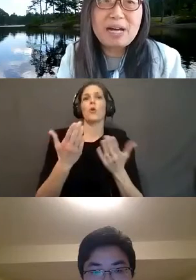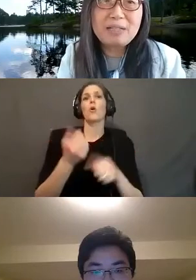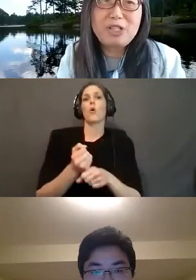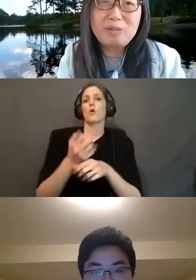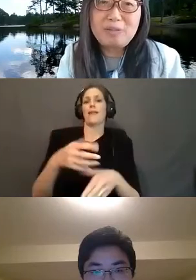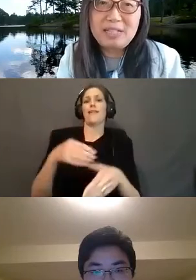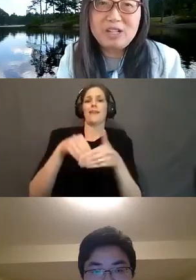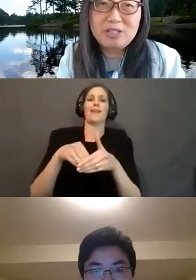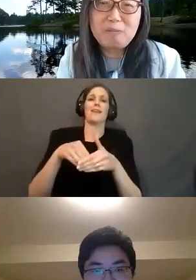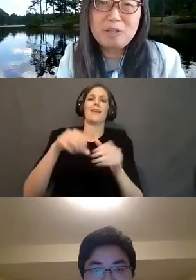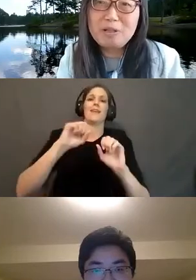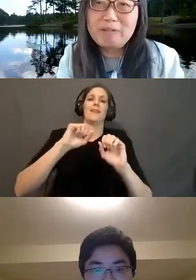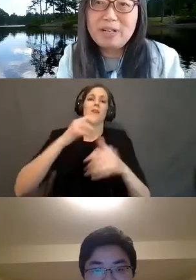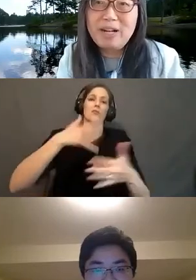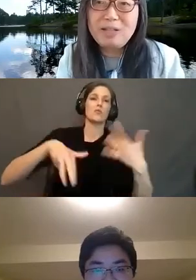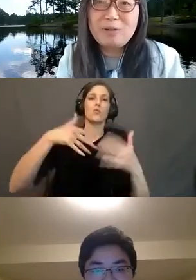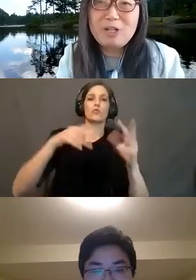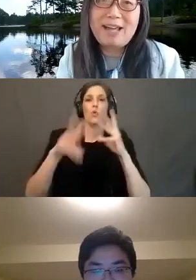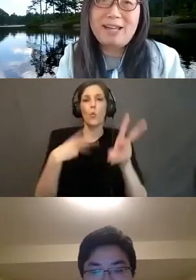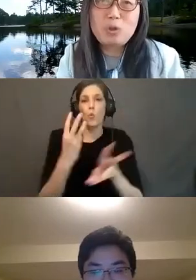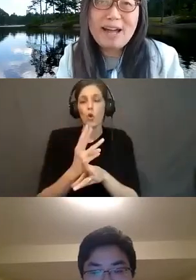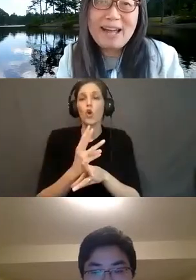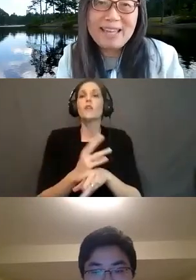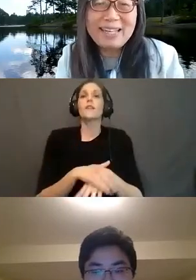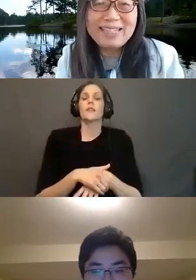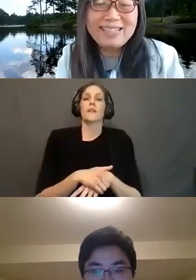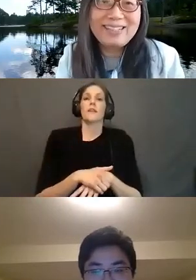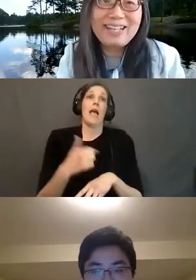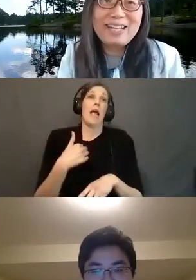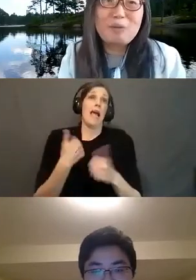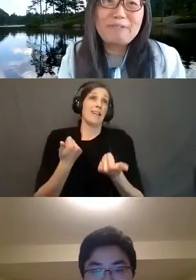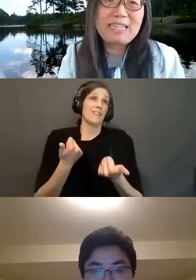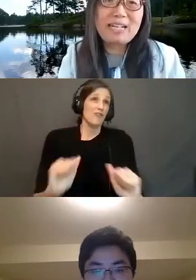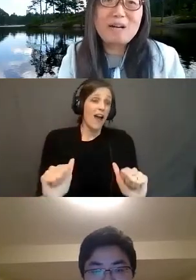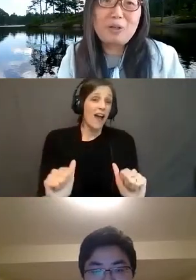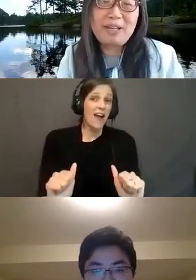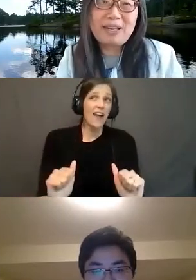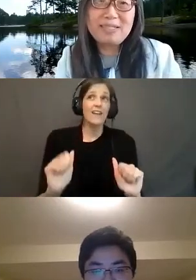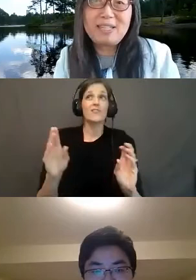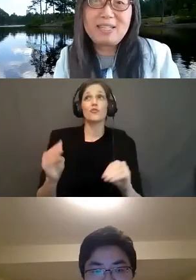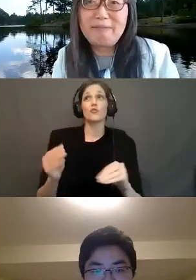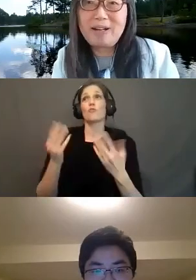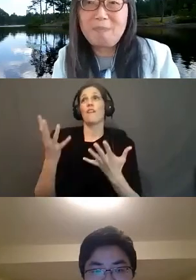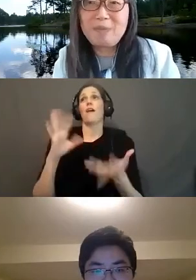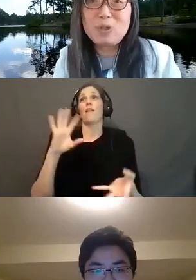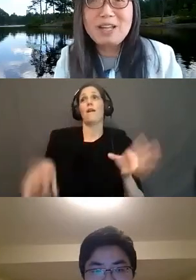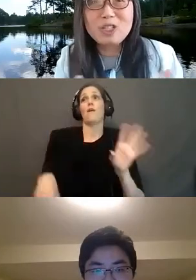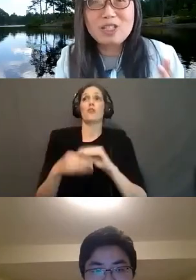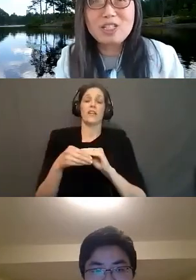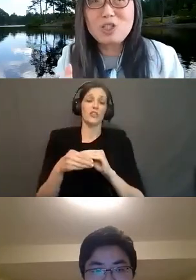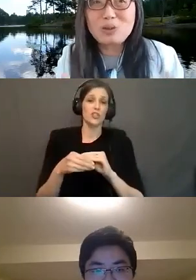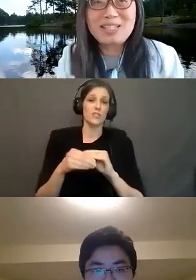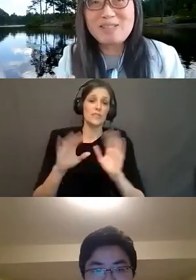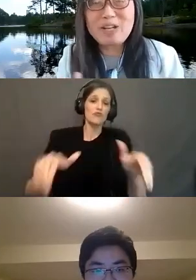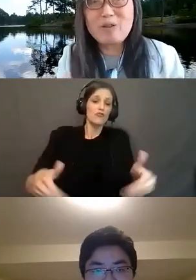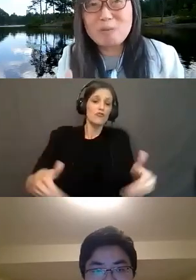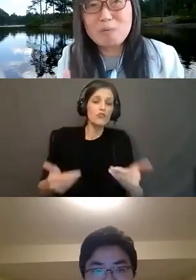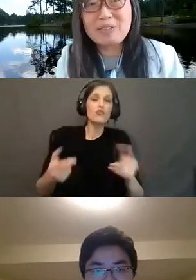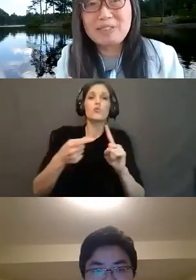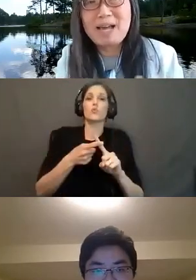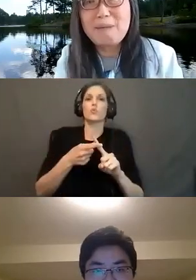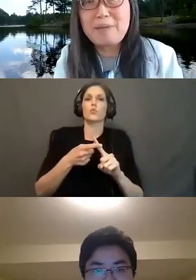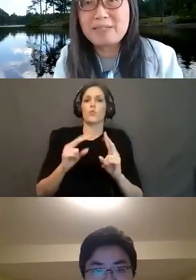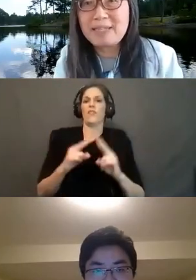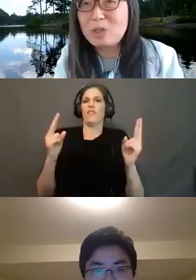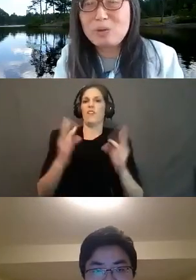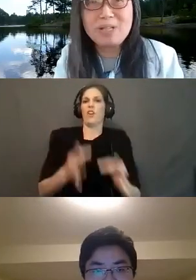World, Moderation, Mediation, and Spillover, in which I tried to provide a comprehensive introduction to these very